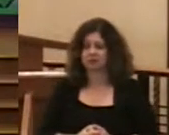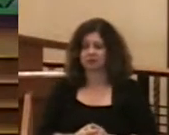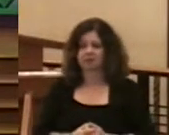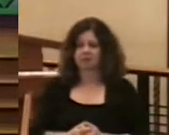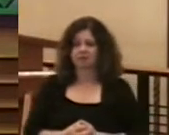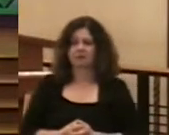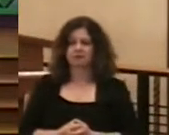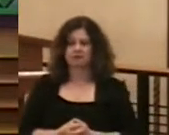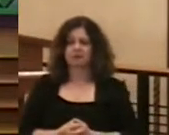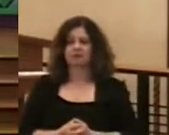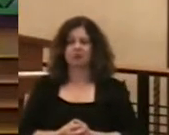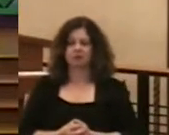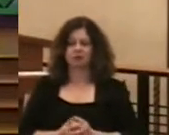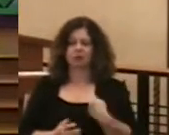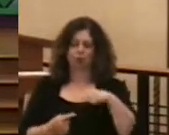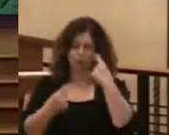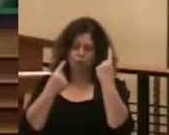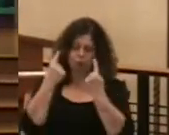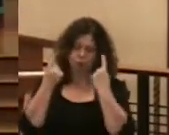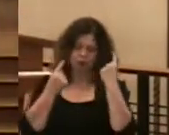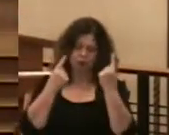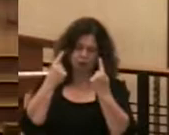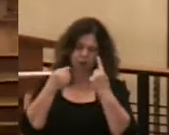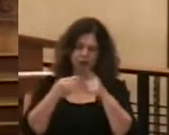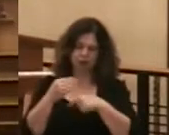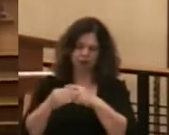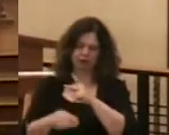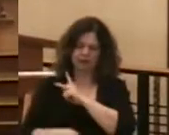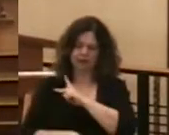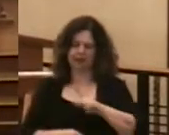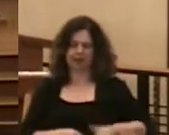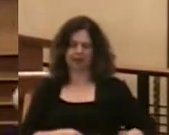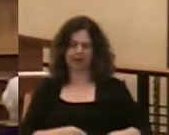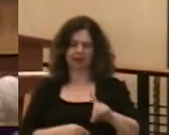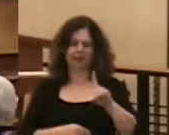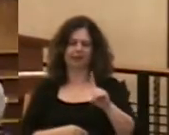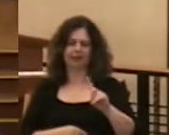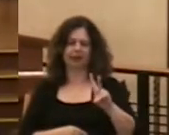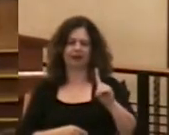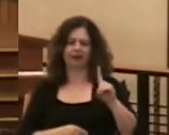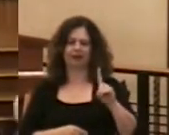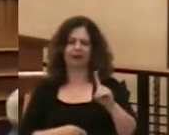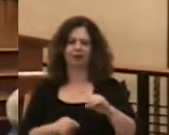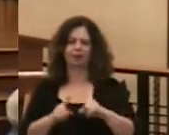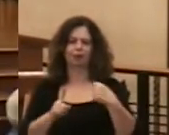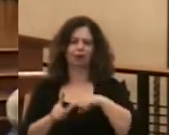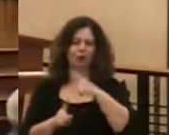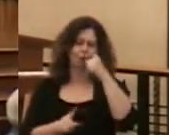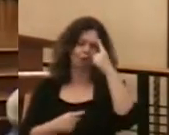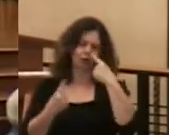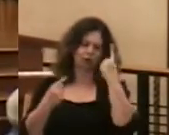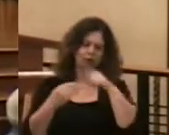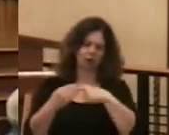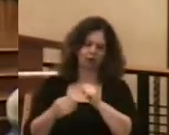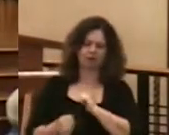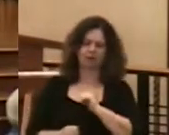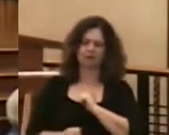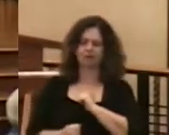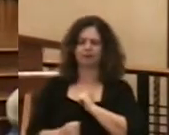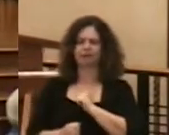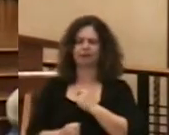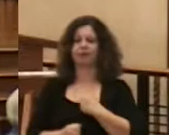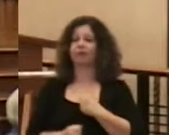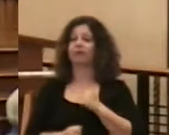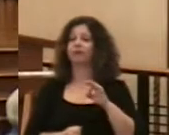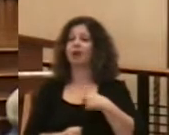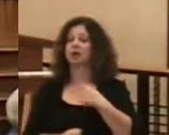We wonder about King David, and yet we wonder about ourselves. I mean, if I told